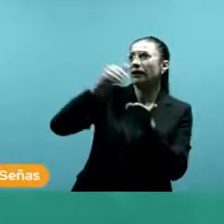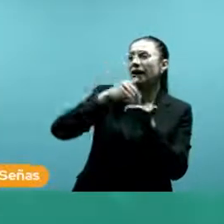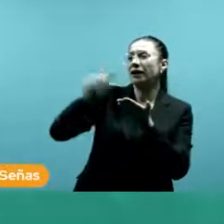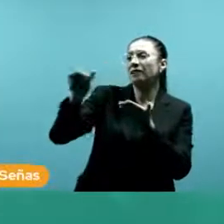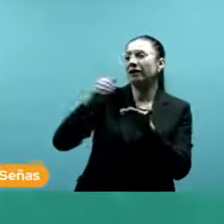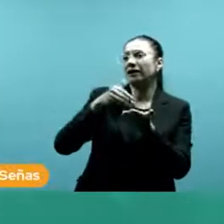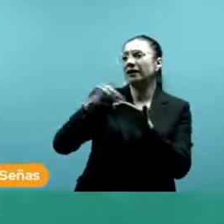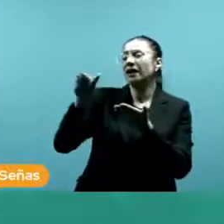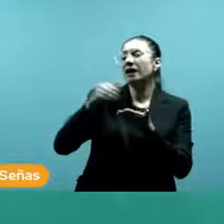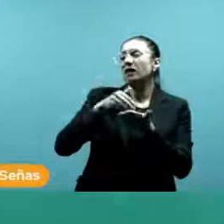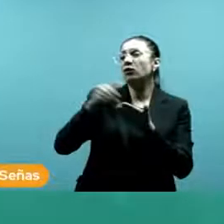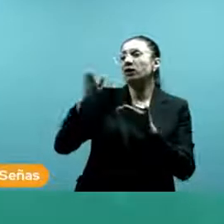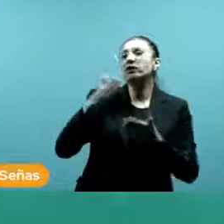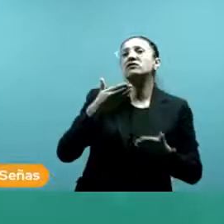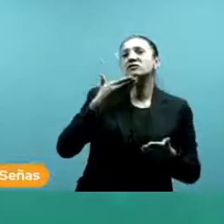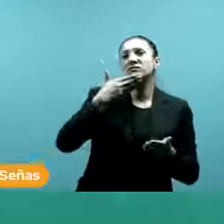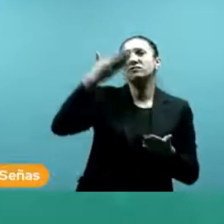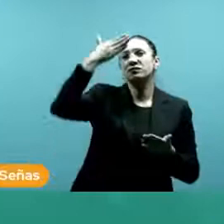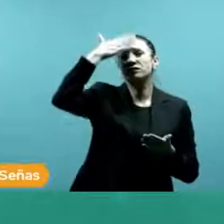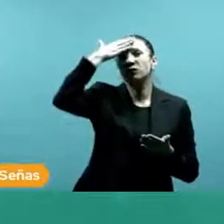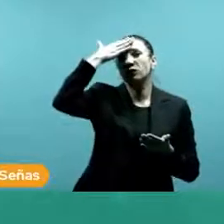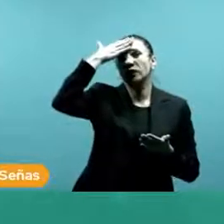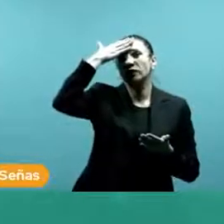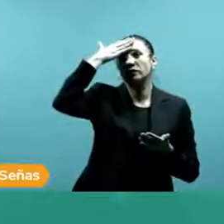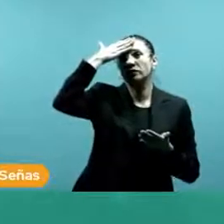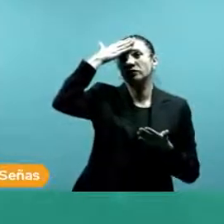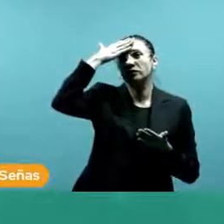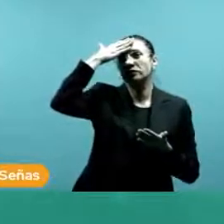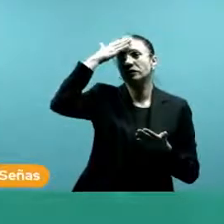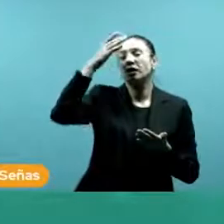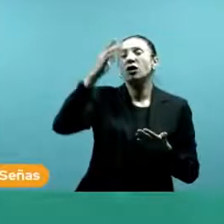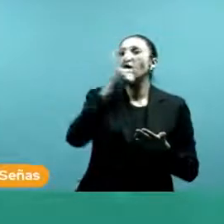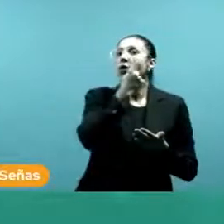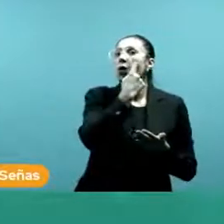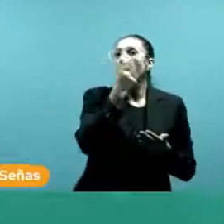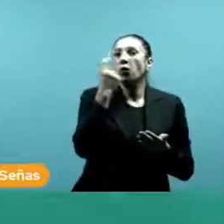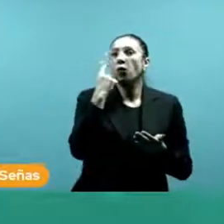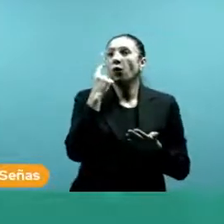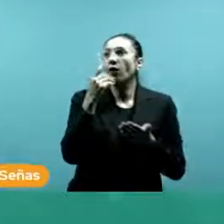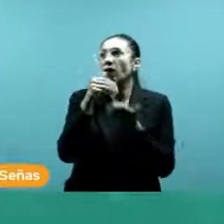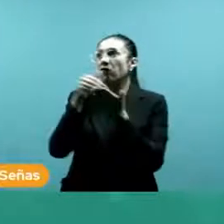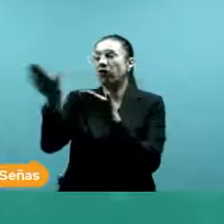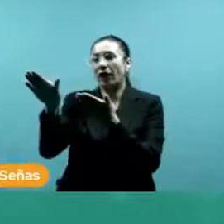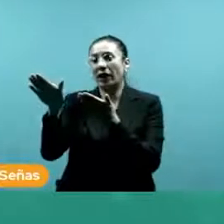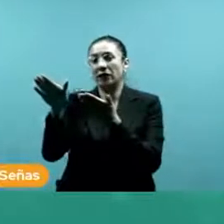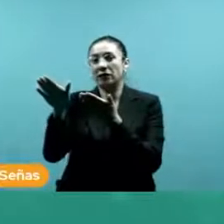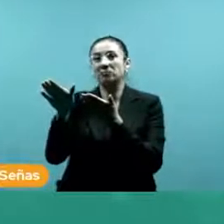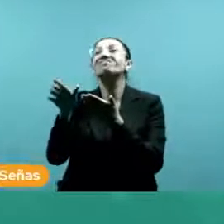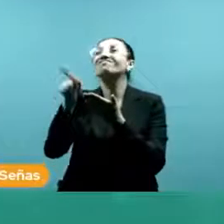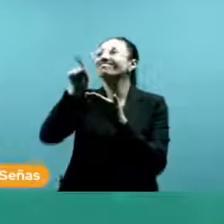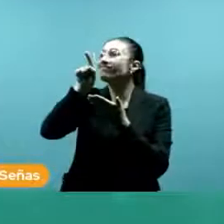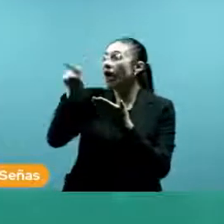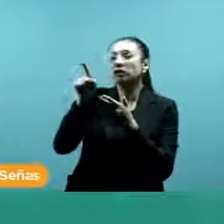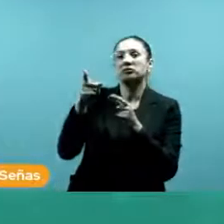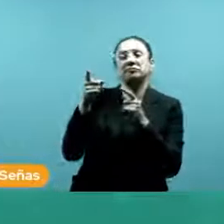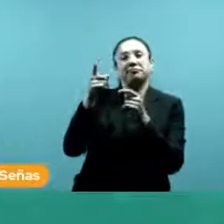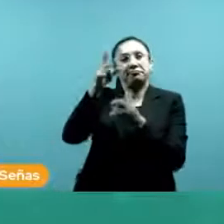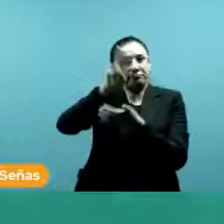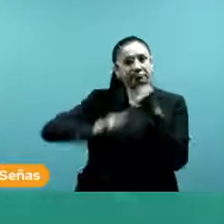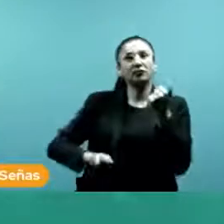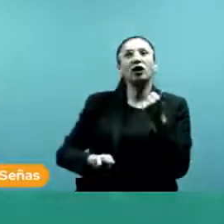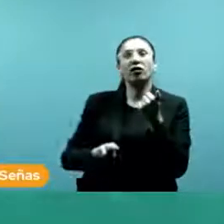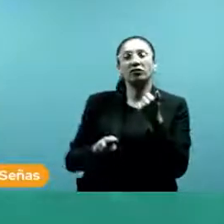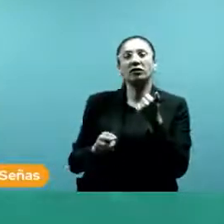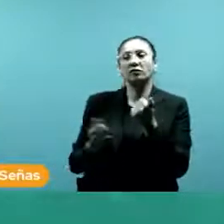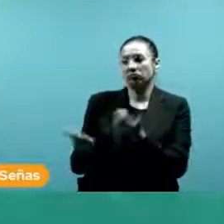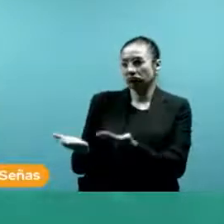was told, entonces, you can get the Jews to be the slave labor le dijo for the ellos camp, también iban a recibir for the farming, a los